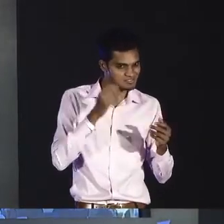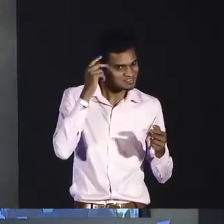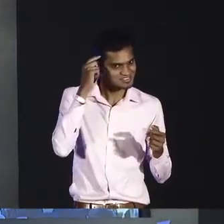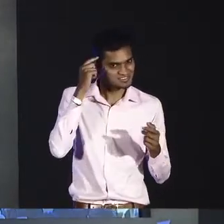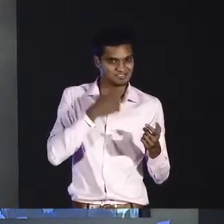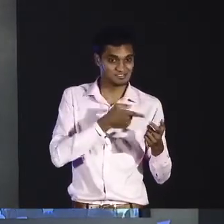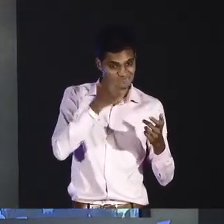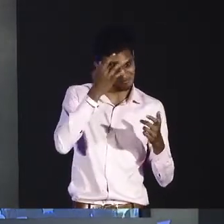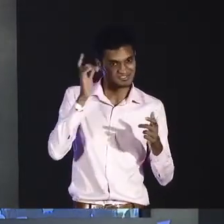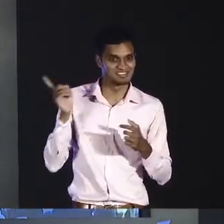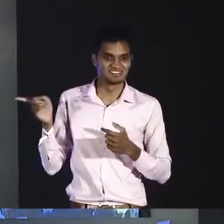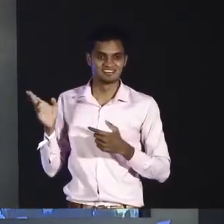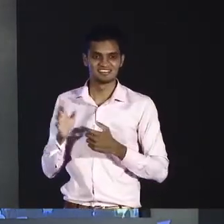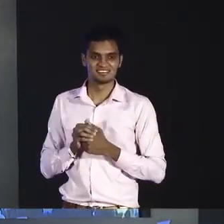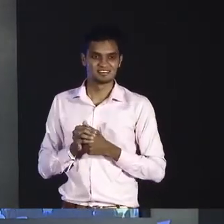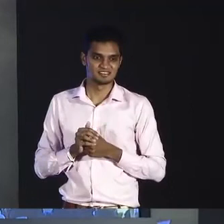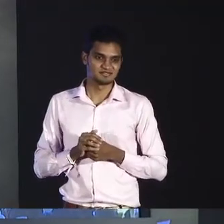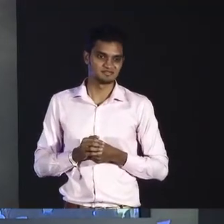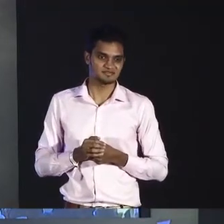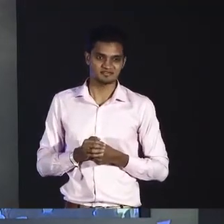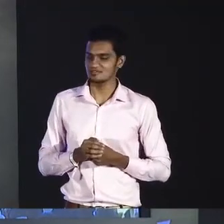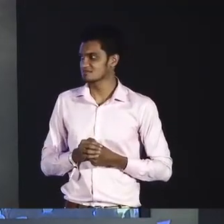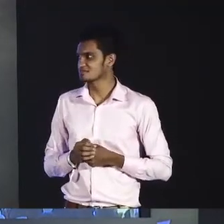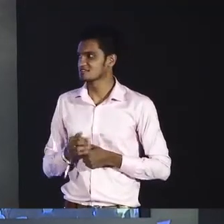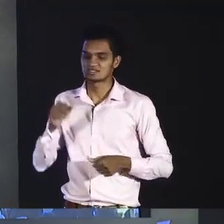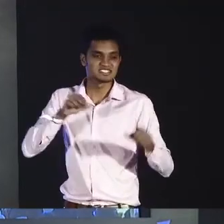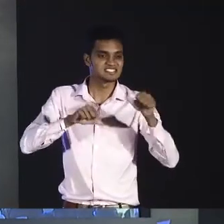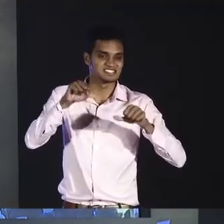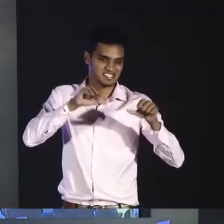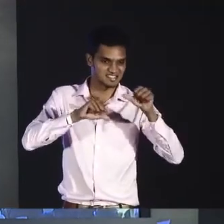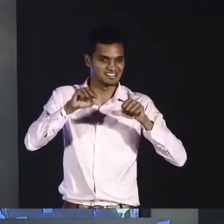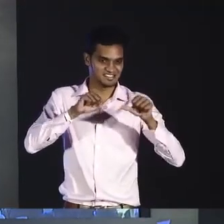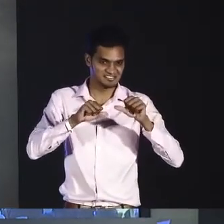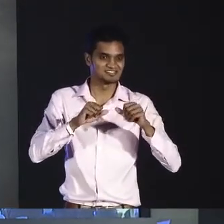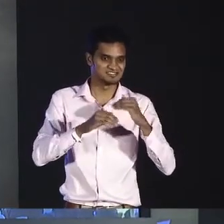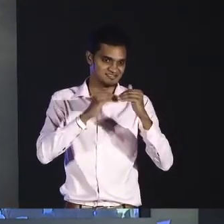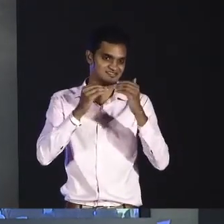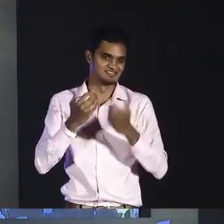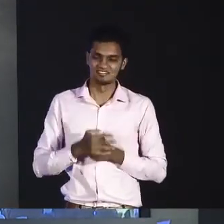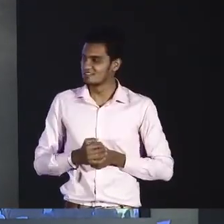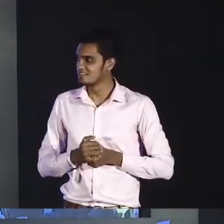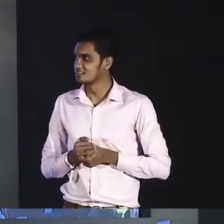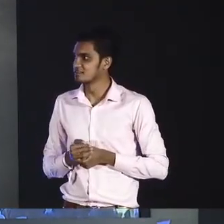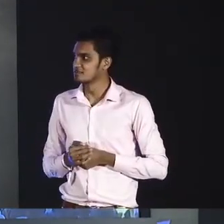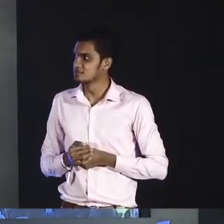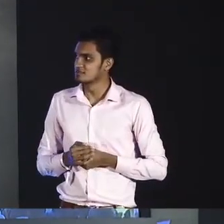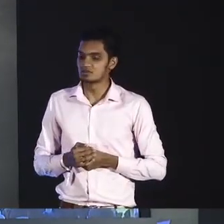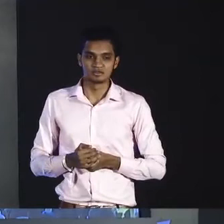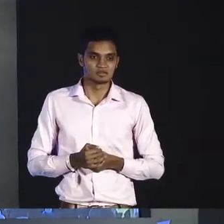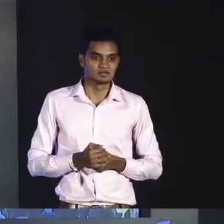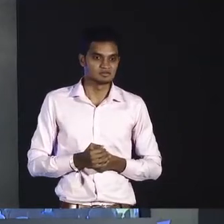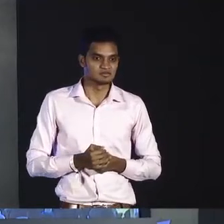have one of the greatest scientists we've ever come across because somebody made a positive assumption. What was Helen